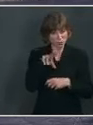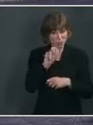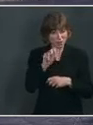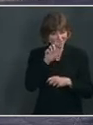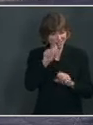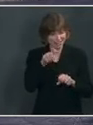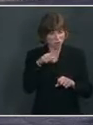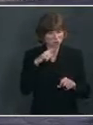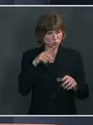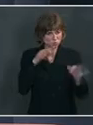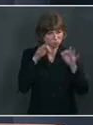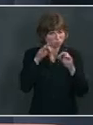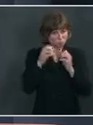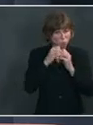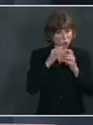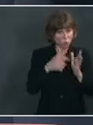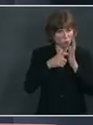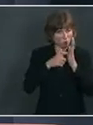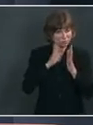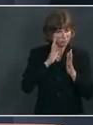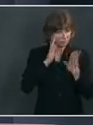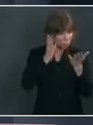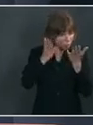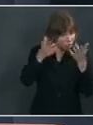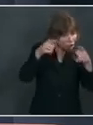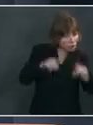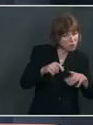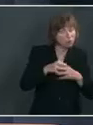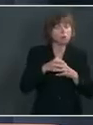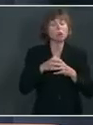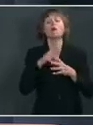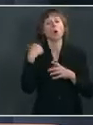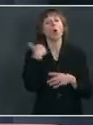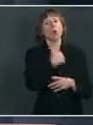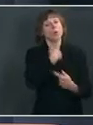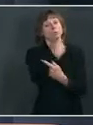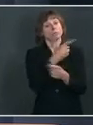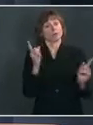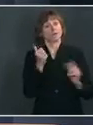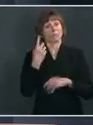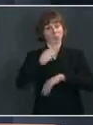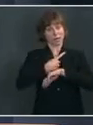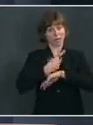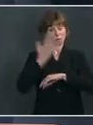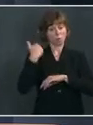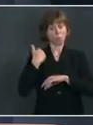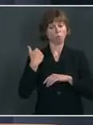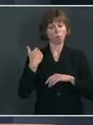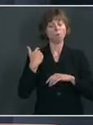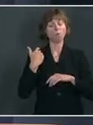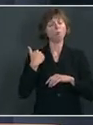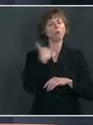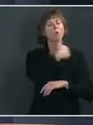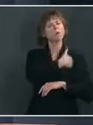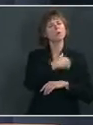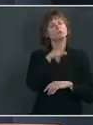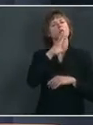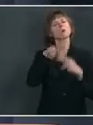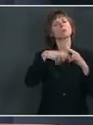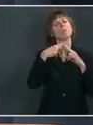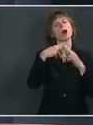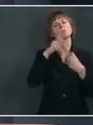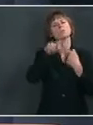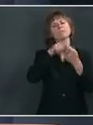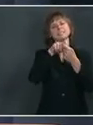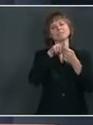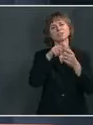might be forthcoming? Well, we had put out just a couple of days ago, as we talked about earlier, some specific